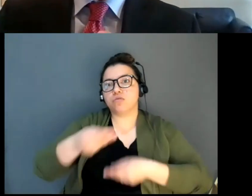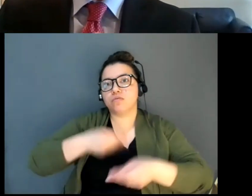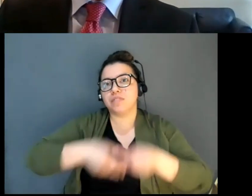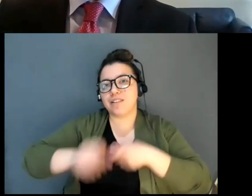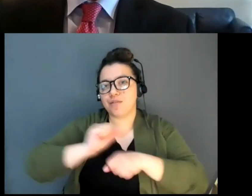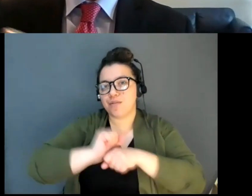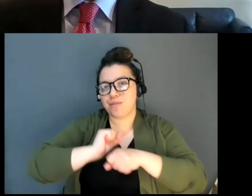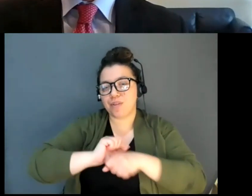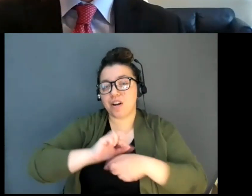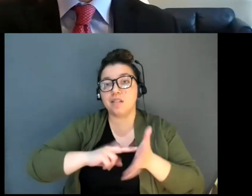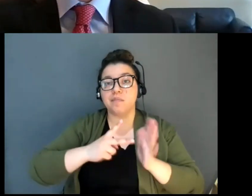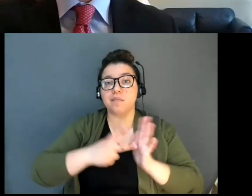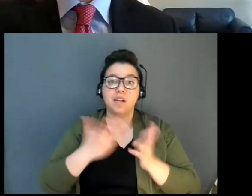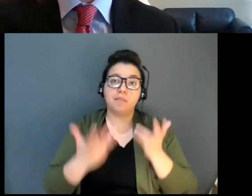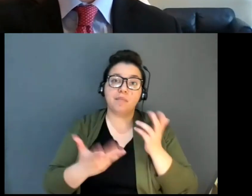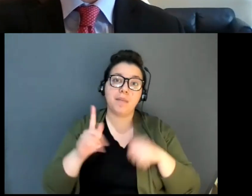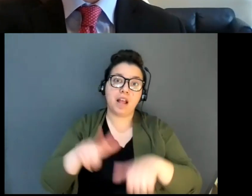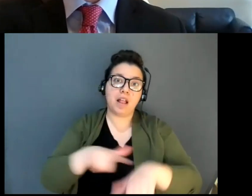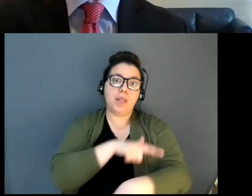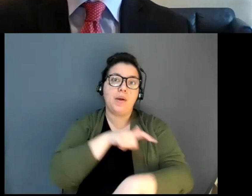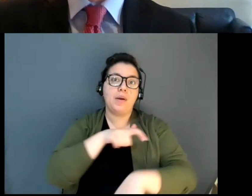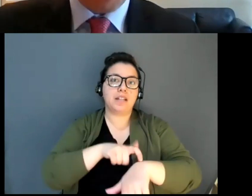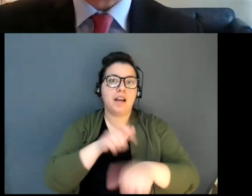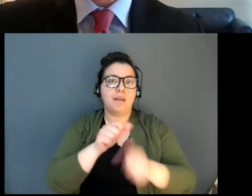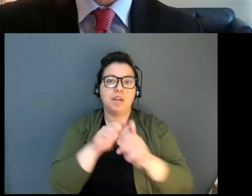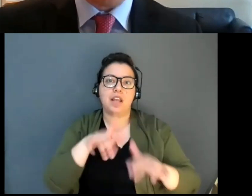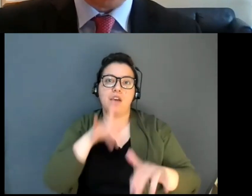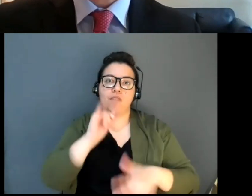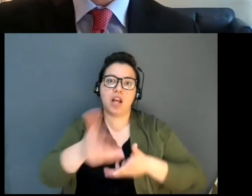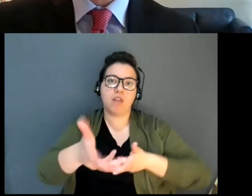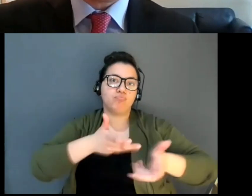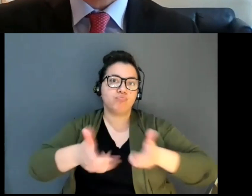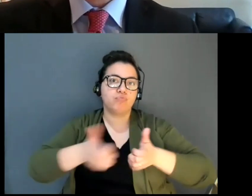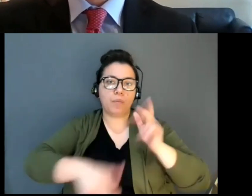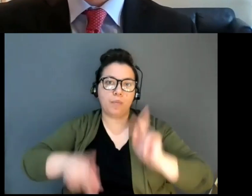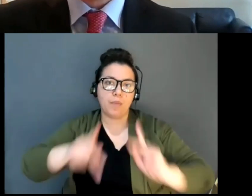of time without interacting with a lot of people.